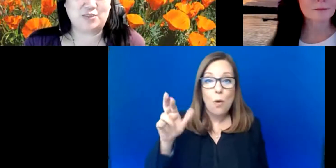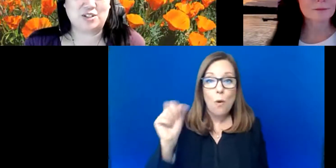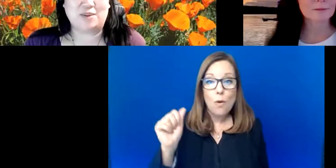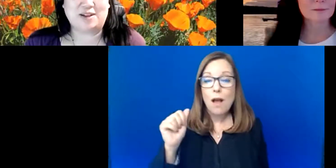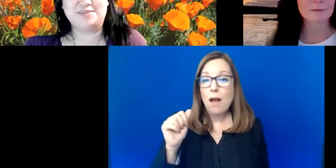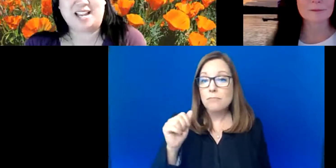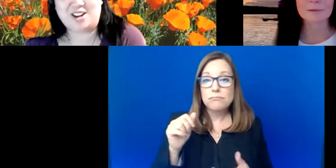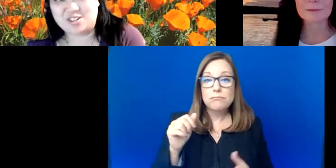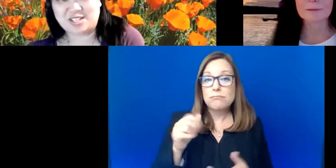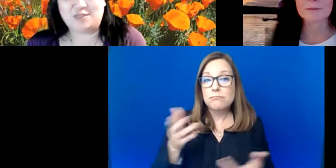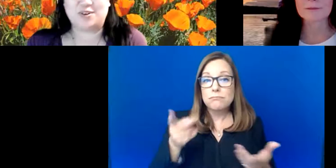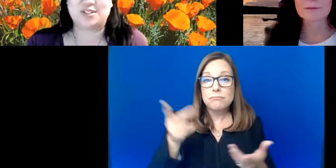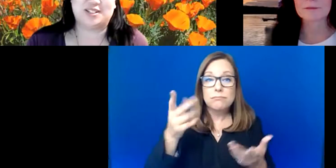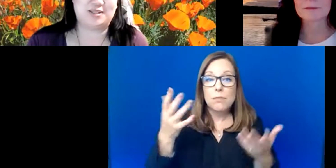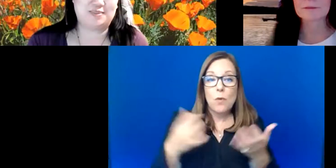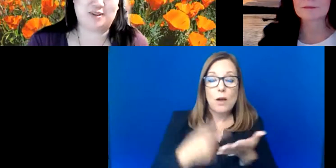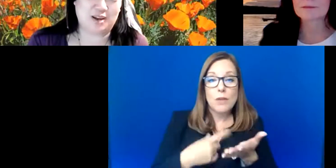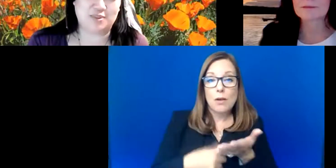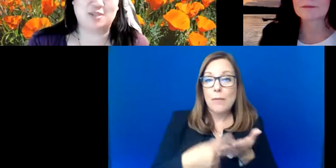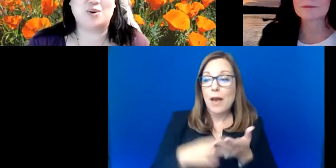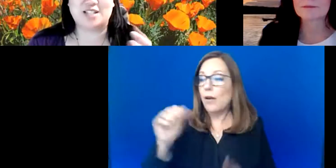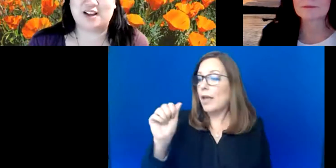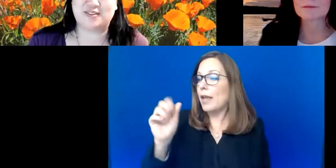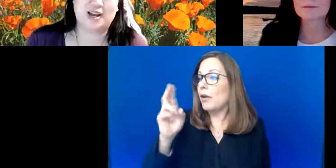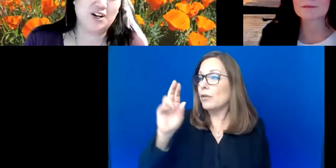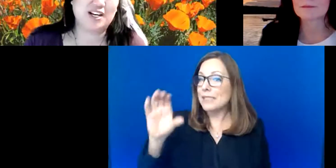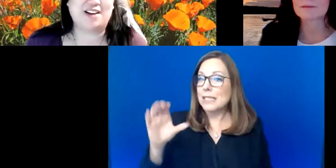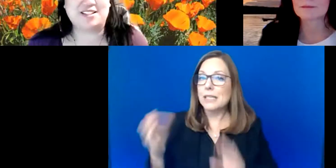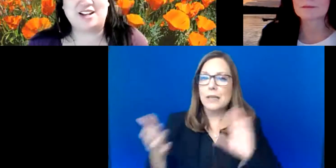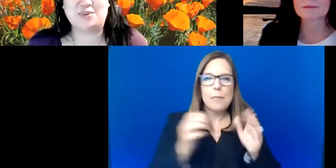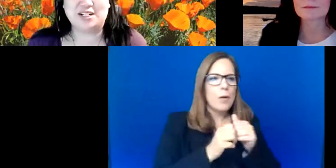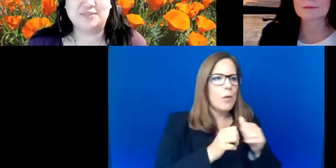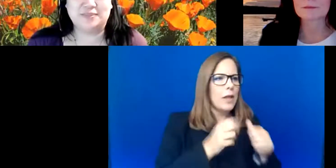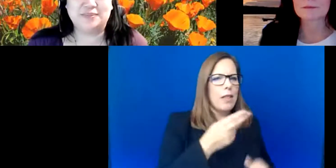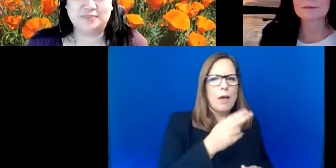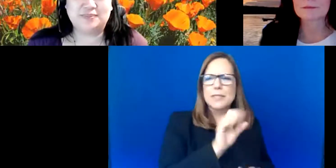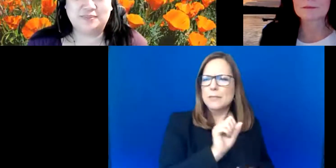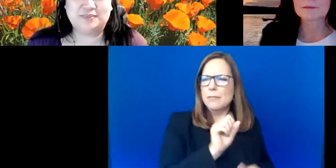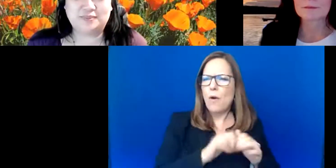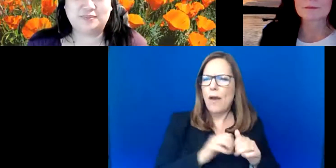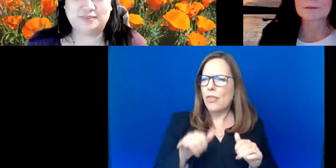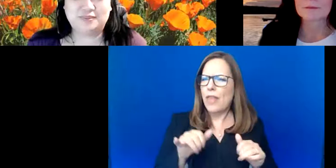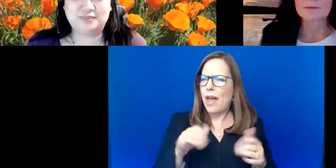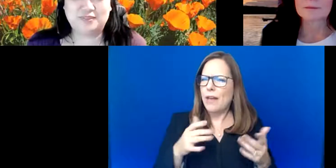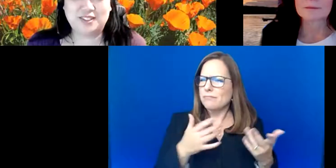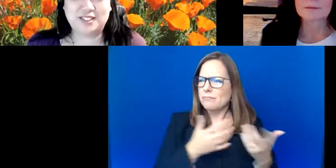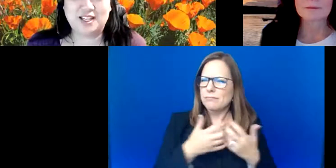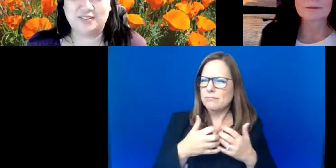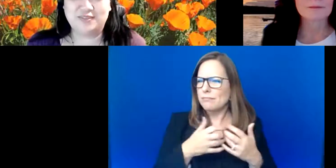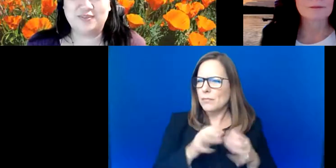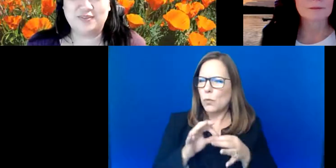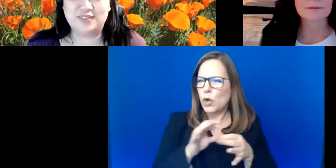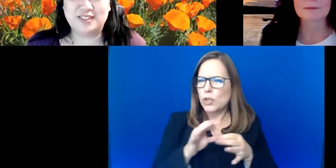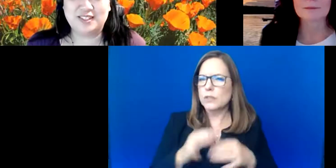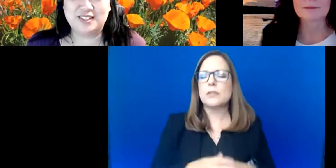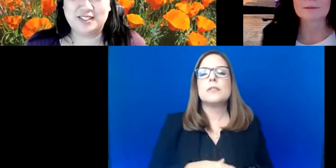you guys want to talk about ADRC versus, the hubs and spokes, how does that work? How does it not work? Yeah, let me start off and then I'll hand